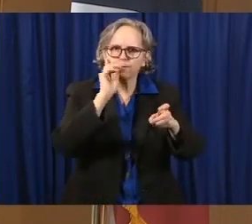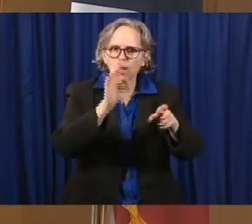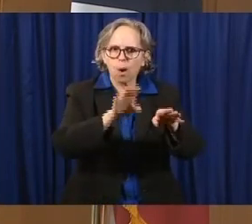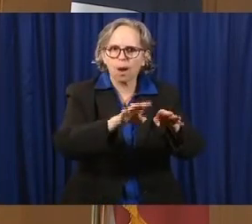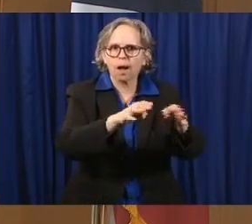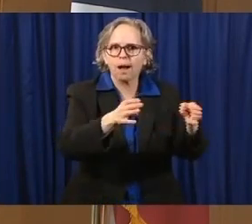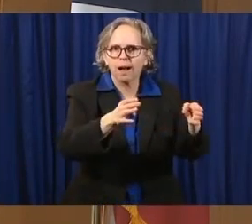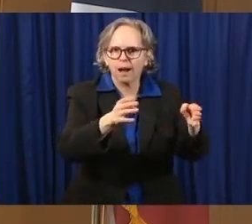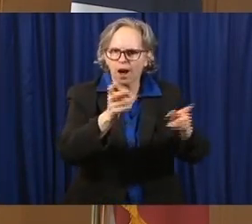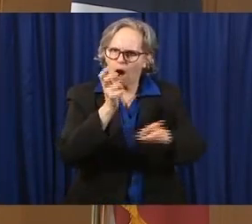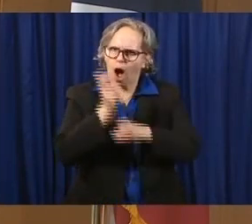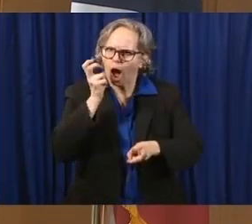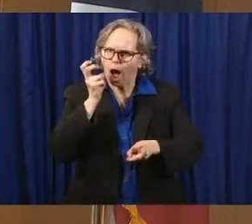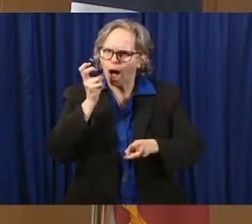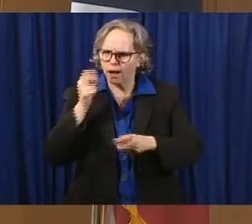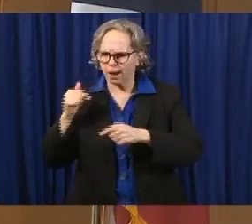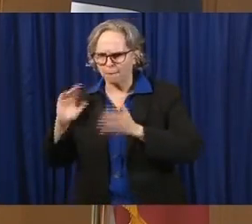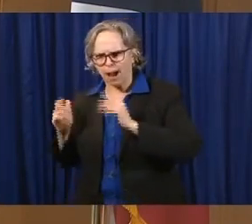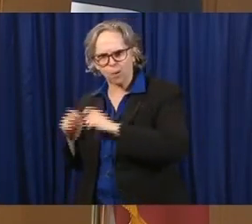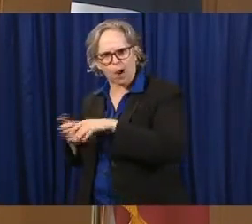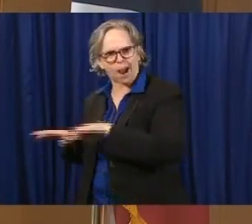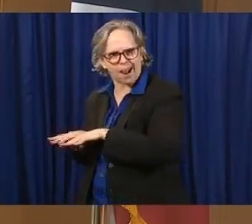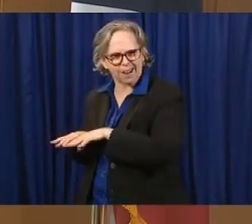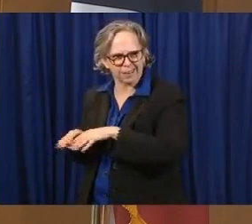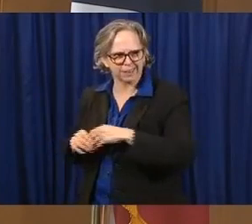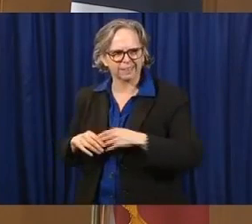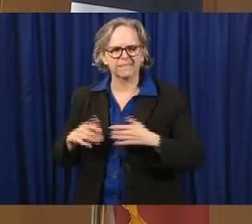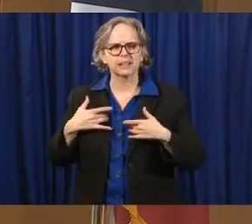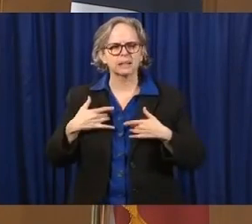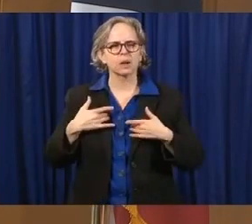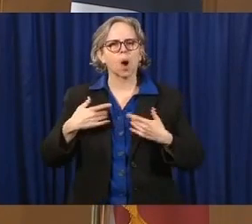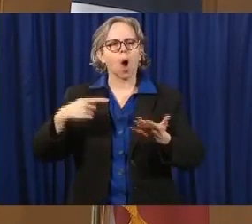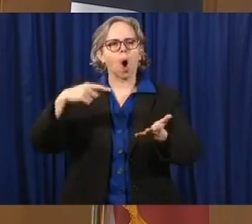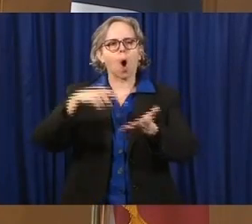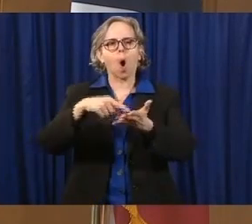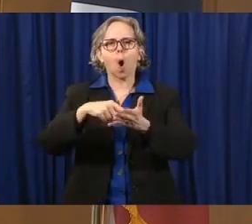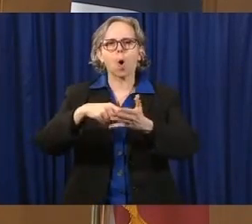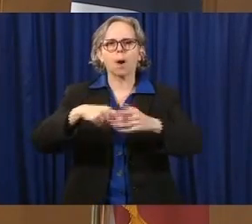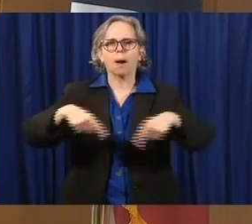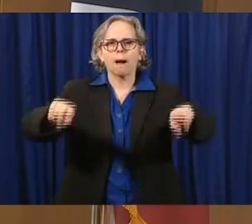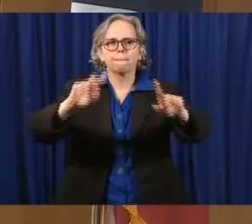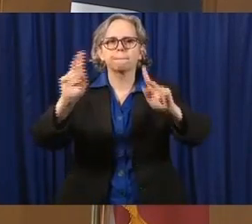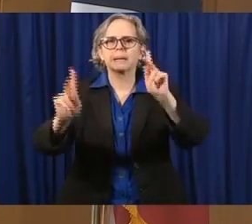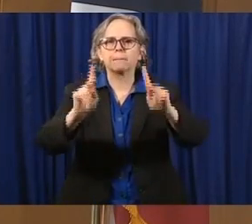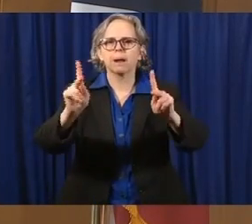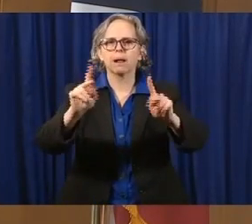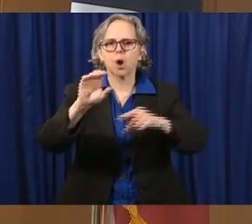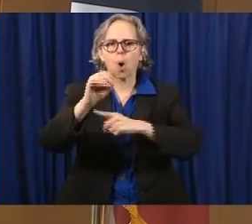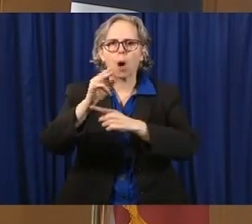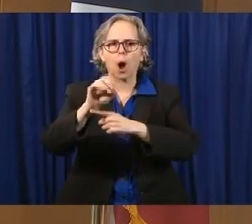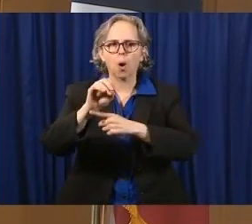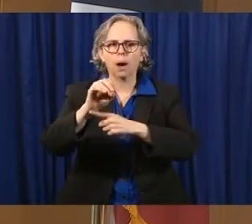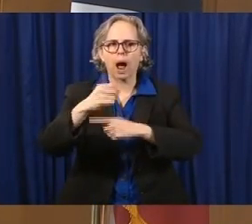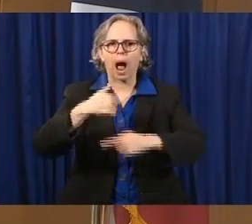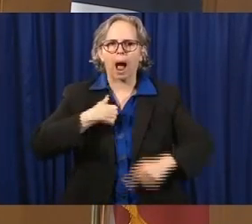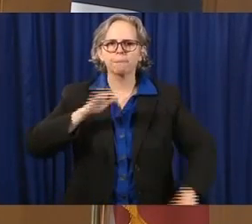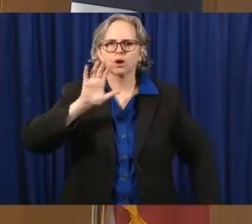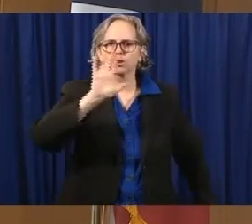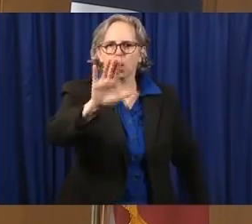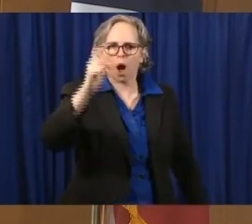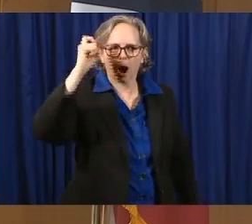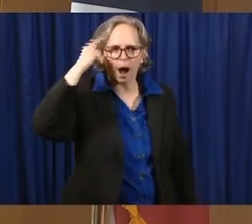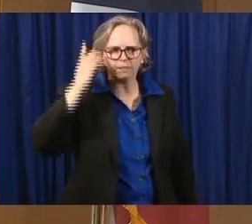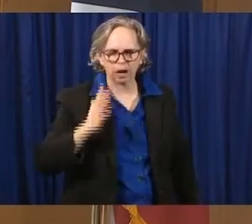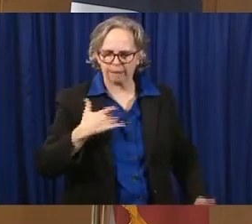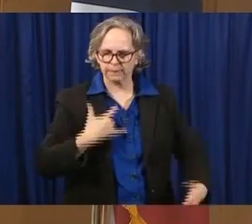But that's what we owe the people. What I owe as governor the people of the state of Ohio is a thoughtful response